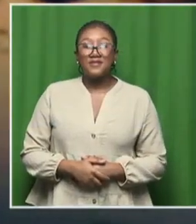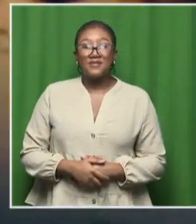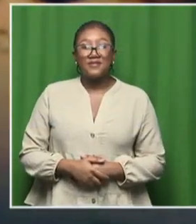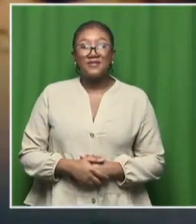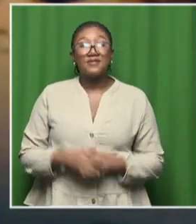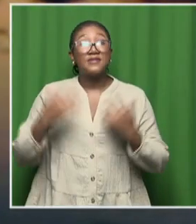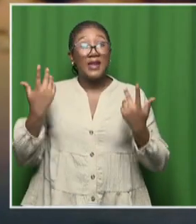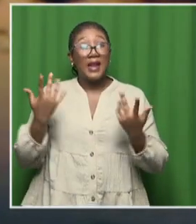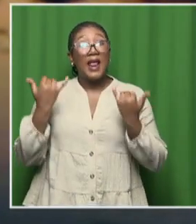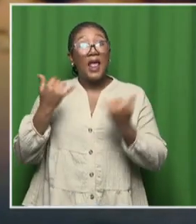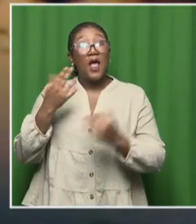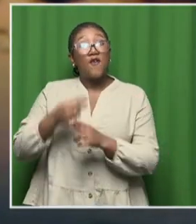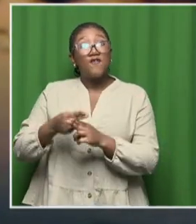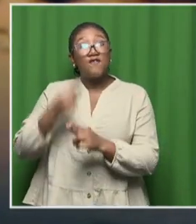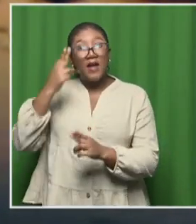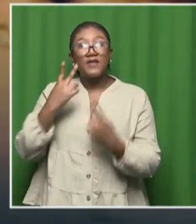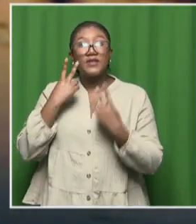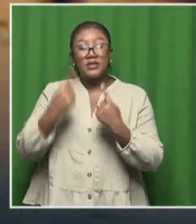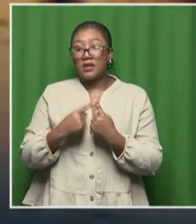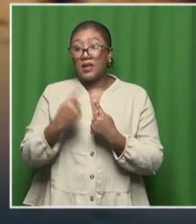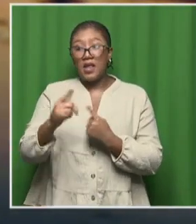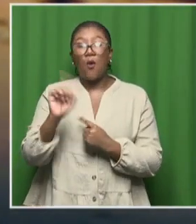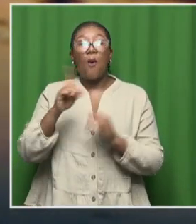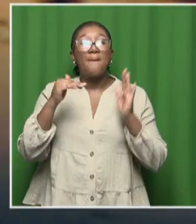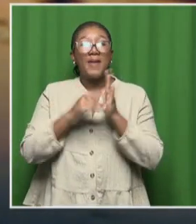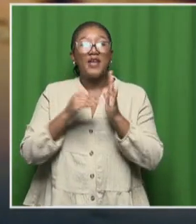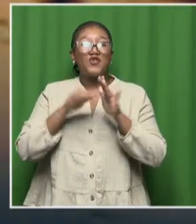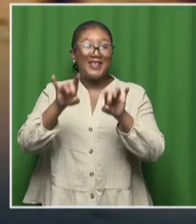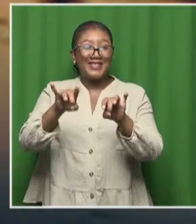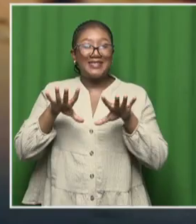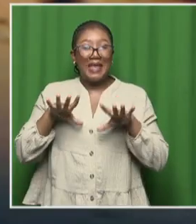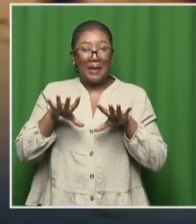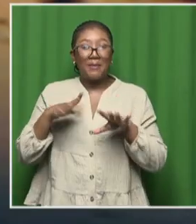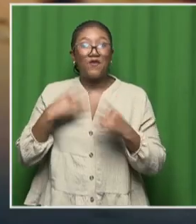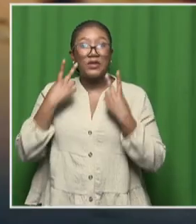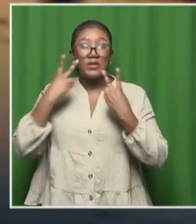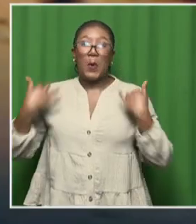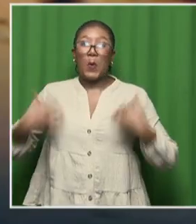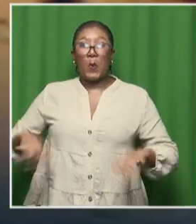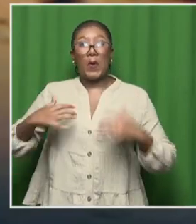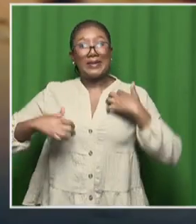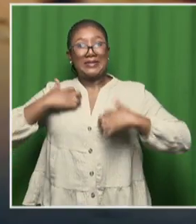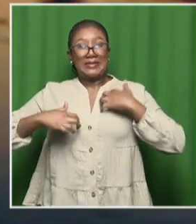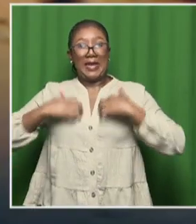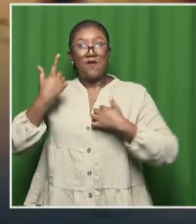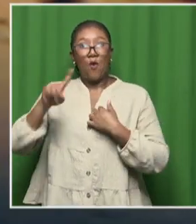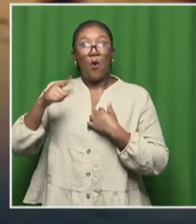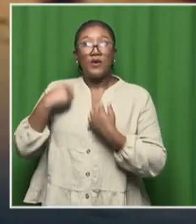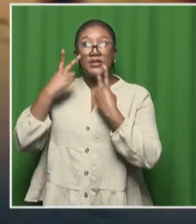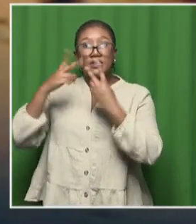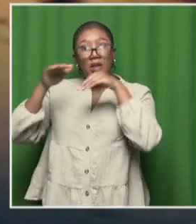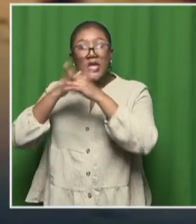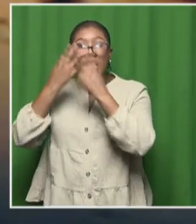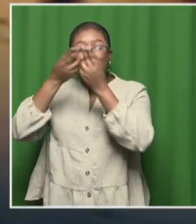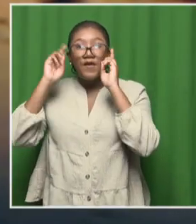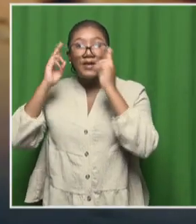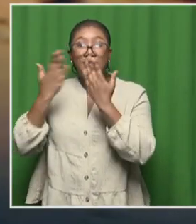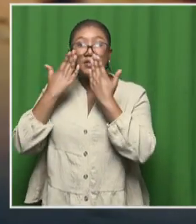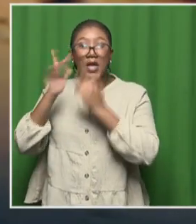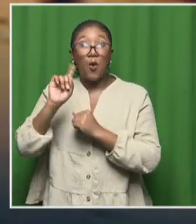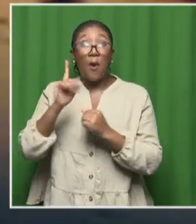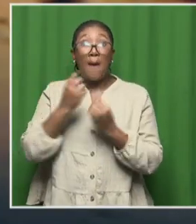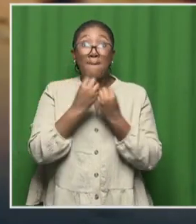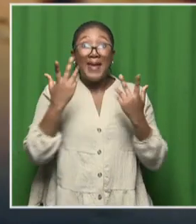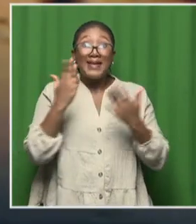As the final countdown to matric exams begins, the thrill of exploring future career prospects is palpable. Amidst the excitement and